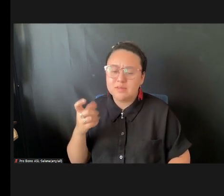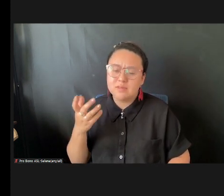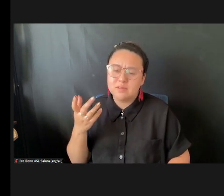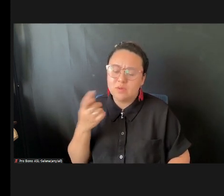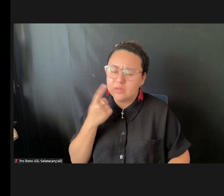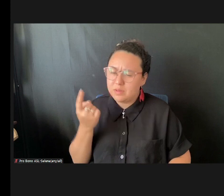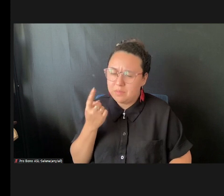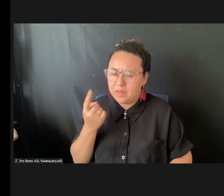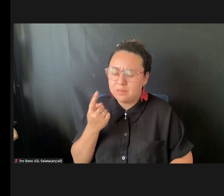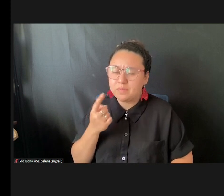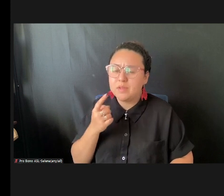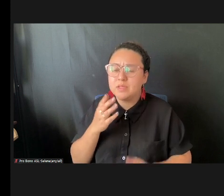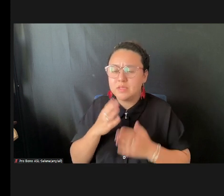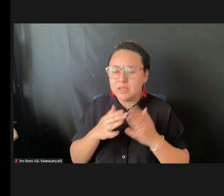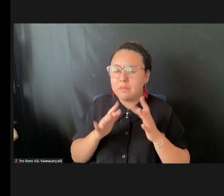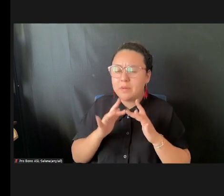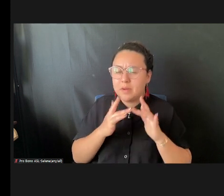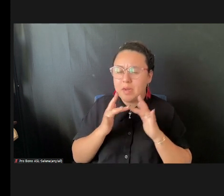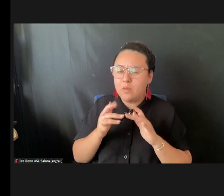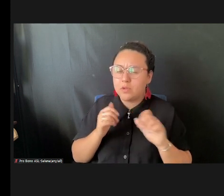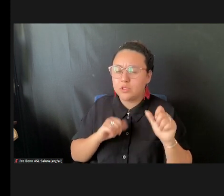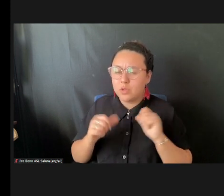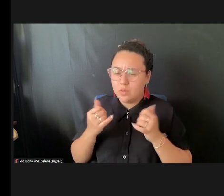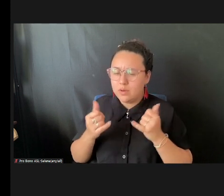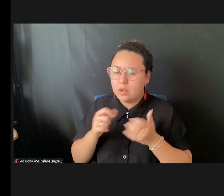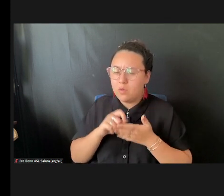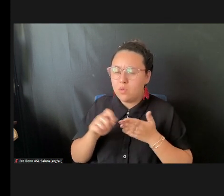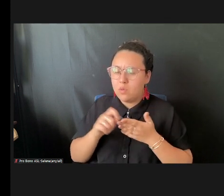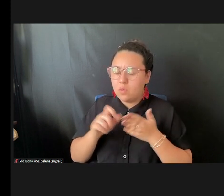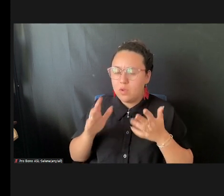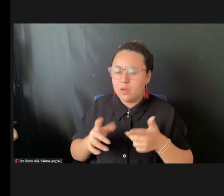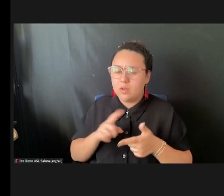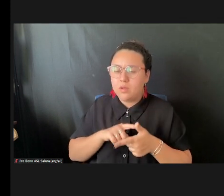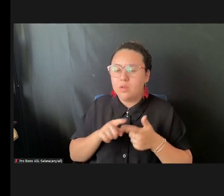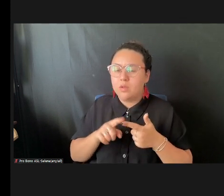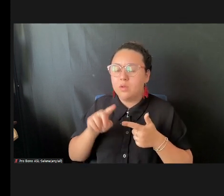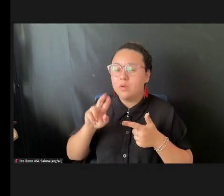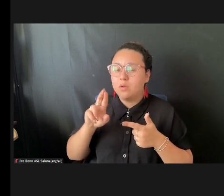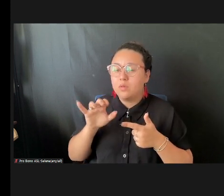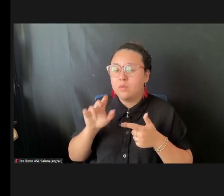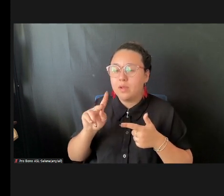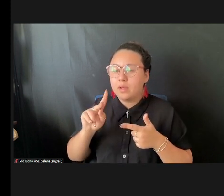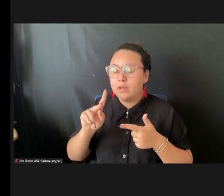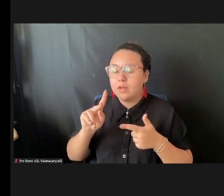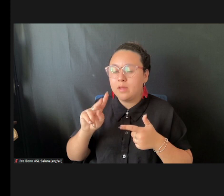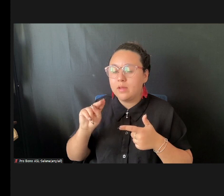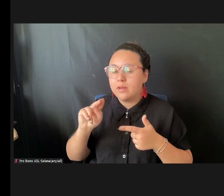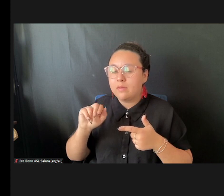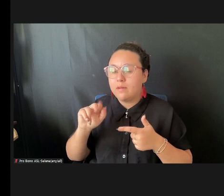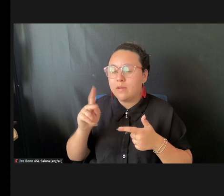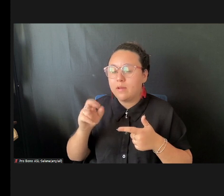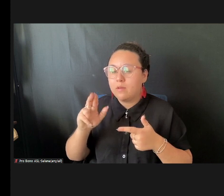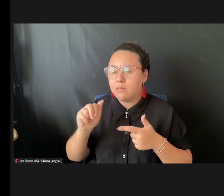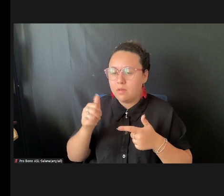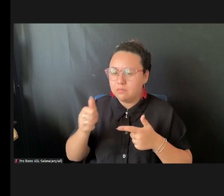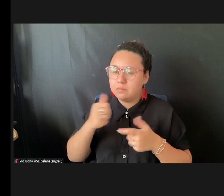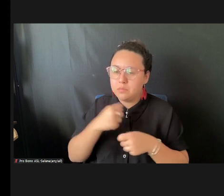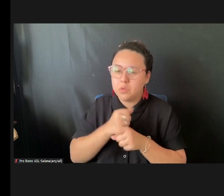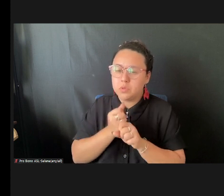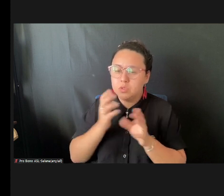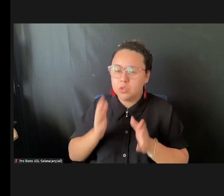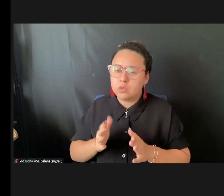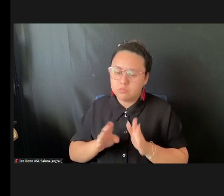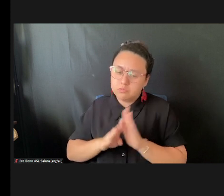some of the network shows. Rick Najera is a producer, and he's done quite well for himself.